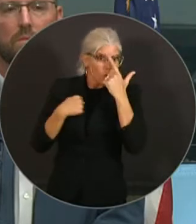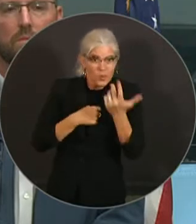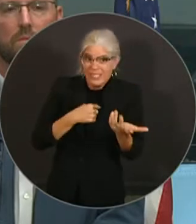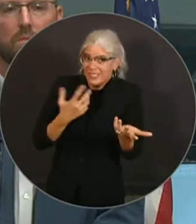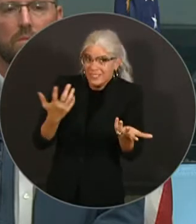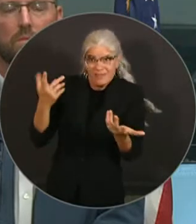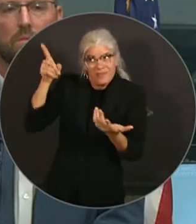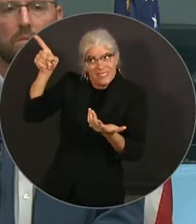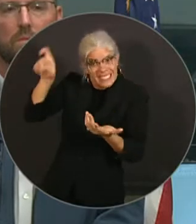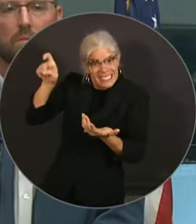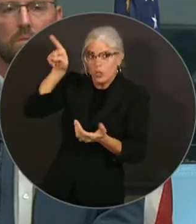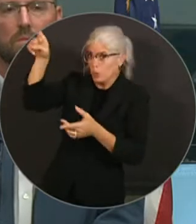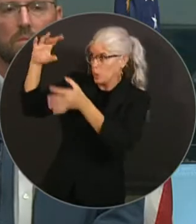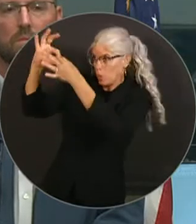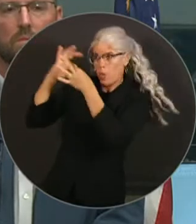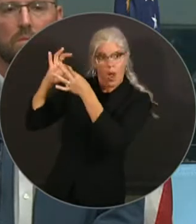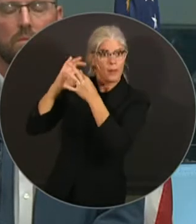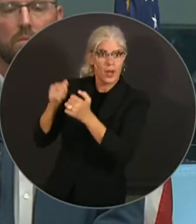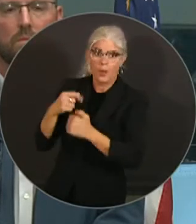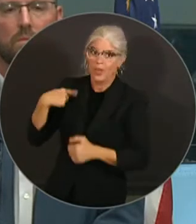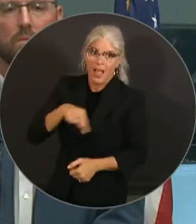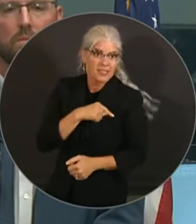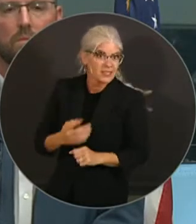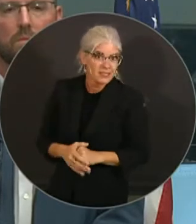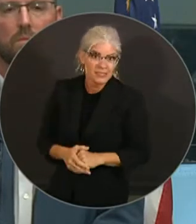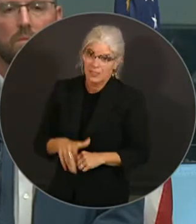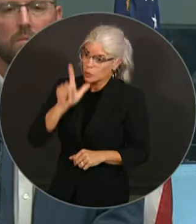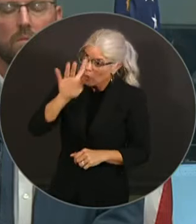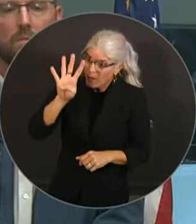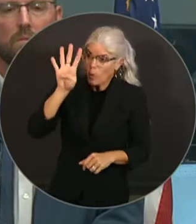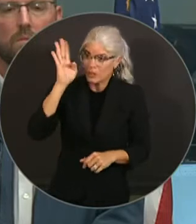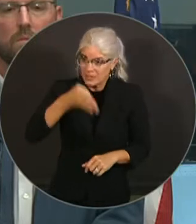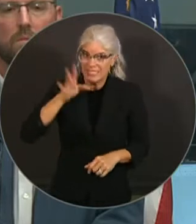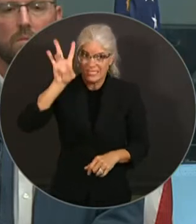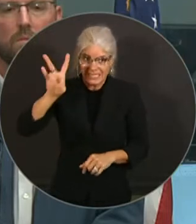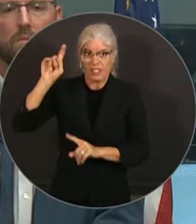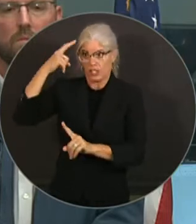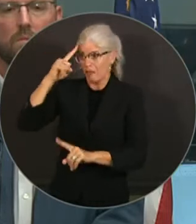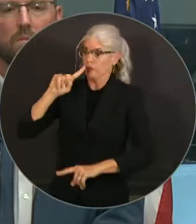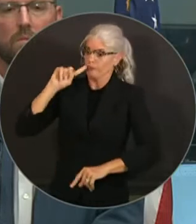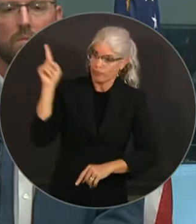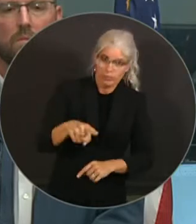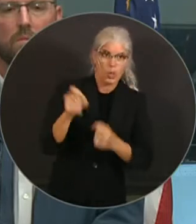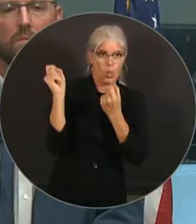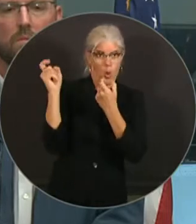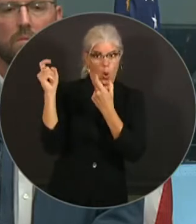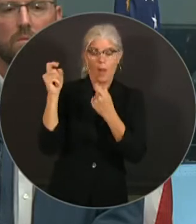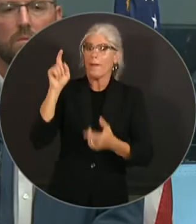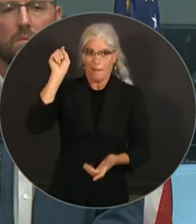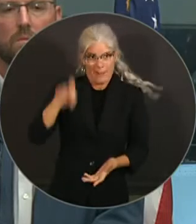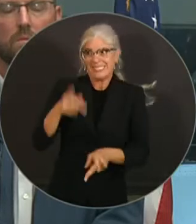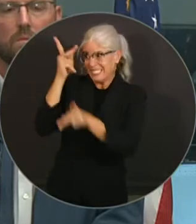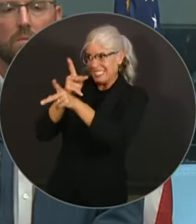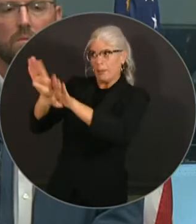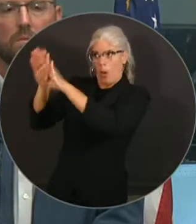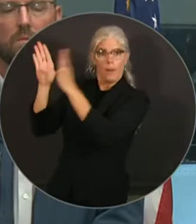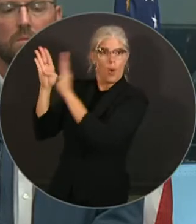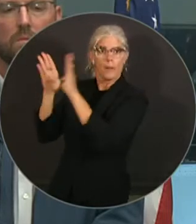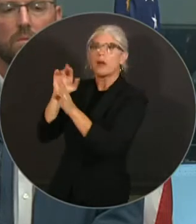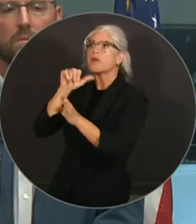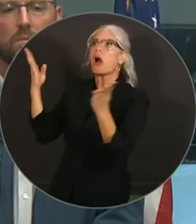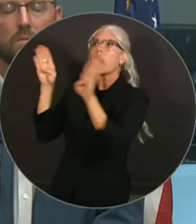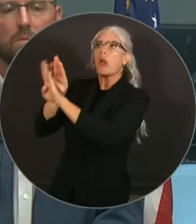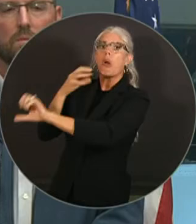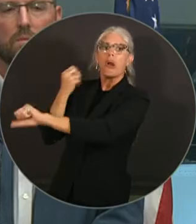cooperation in running a 24/7 debris removal and an emergency operation here in the state of Florida in those affected areas.